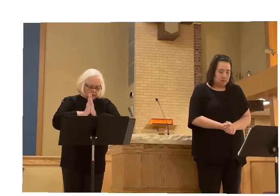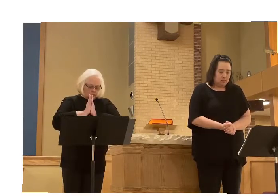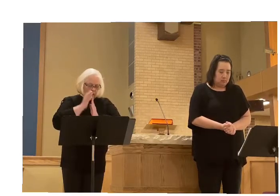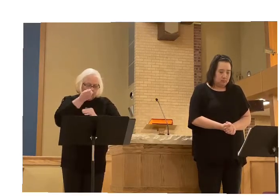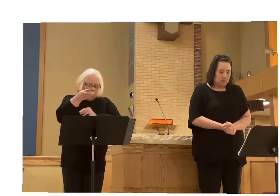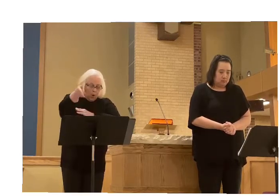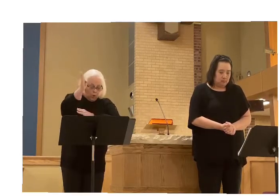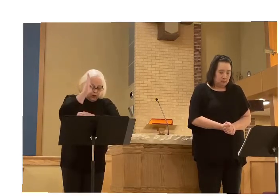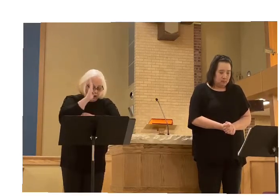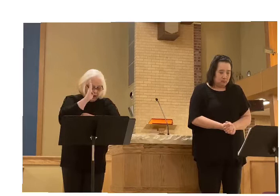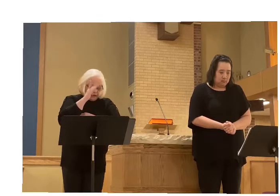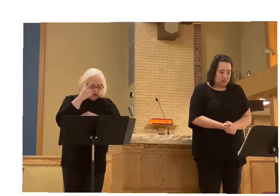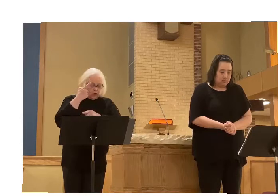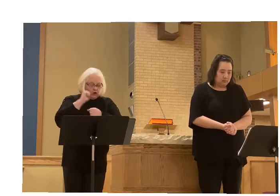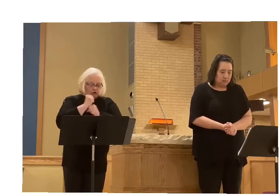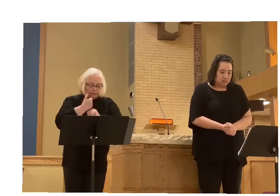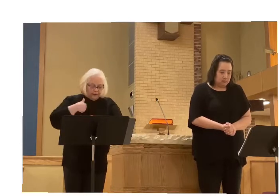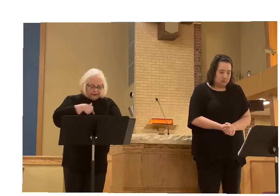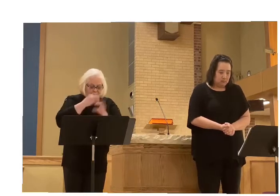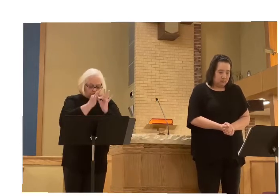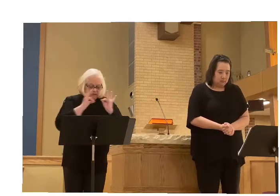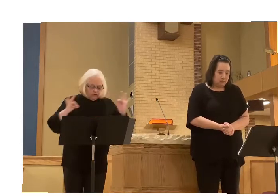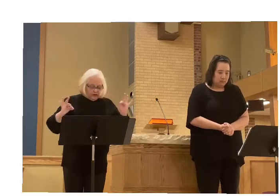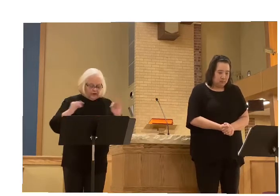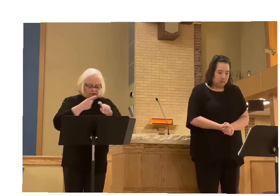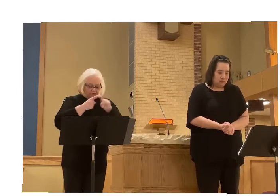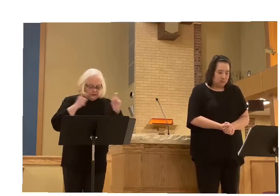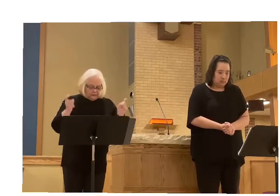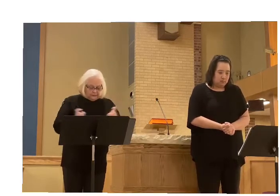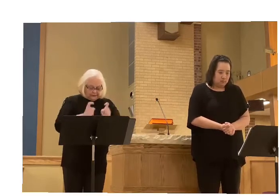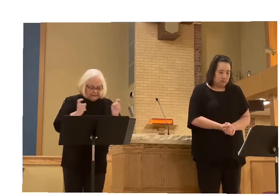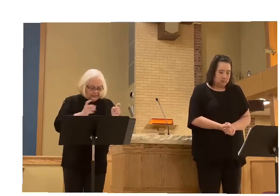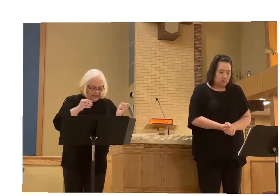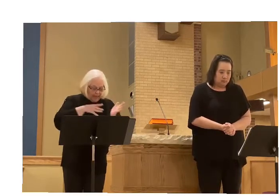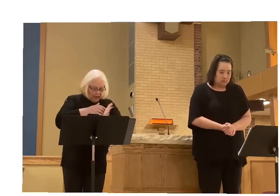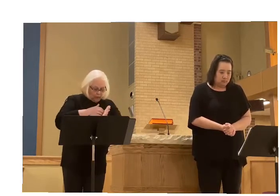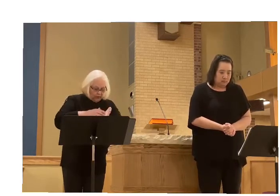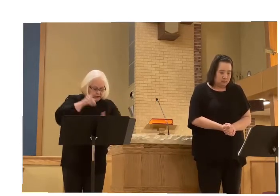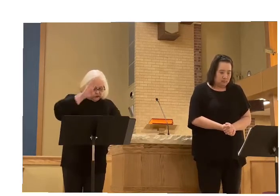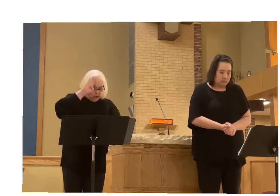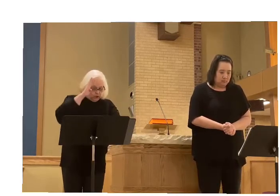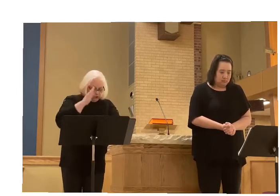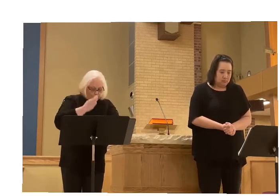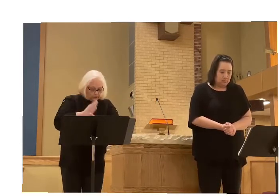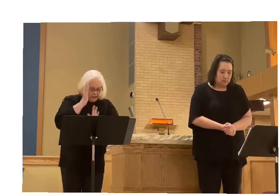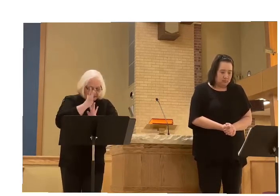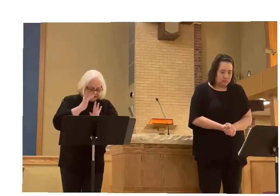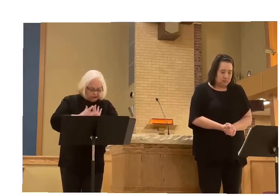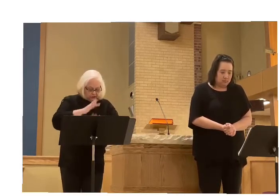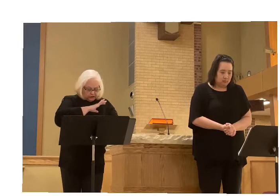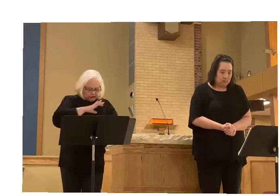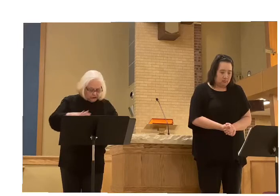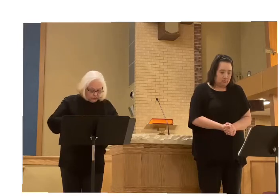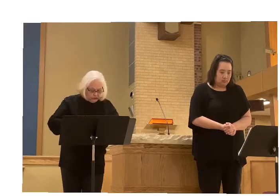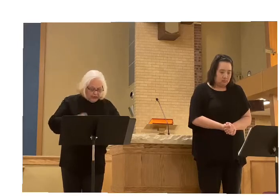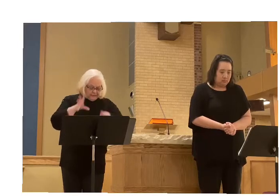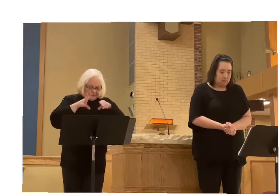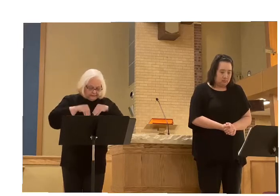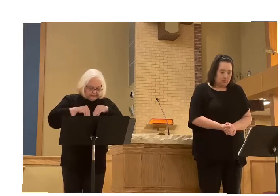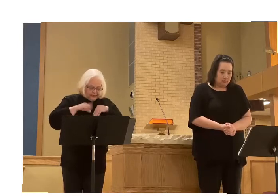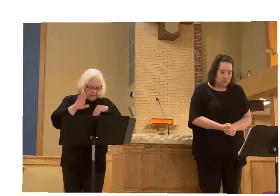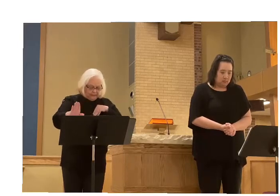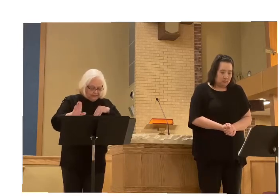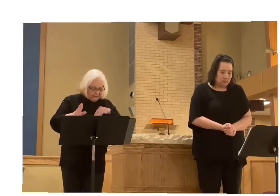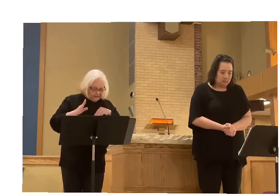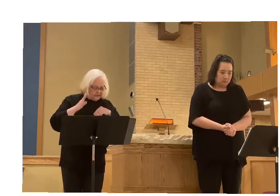O God, to free us from sin and weakness, your Son, Jesus Christ, embraced his fearful passion and crucifixion.